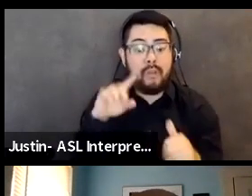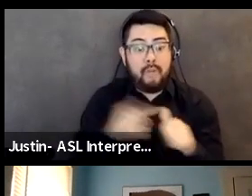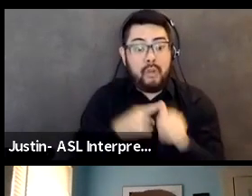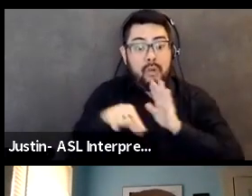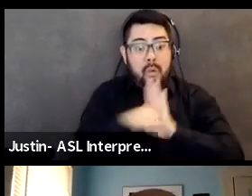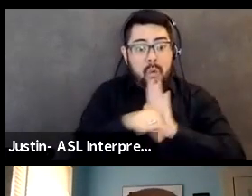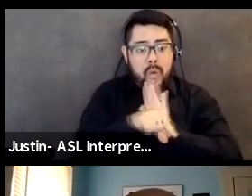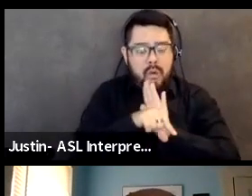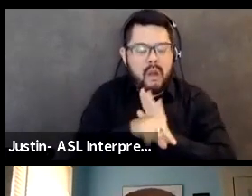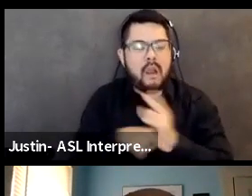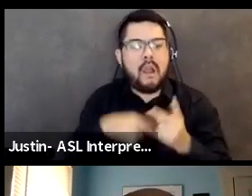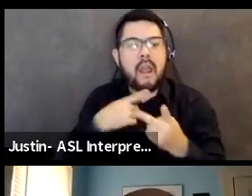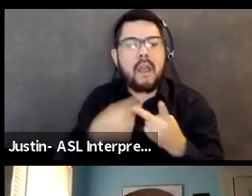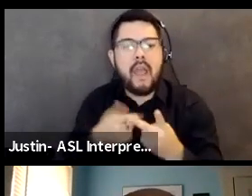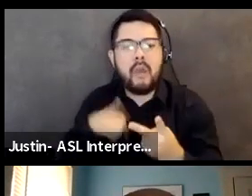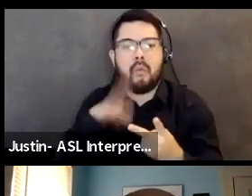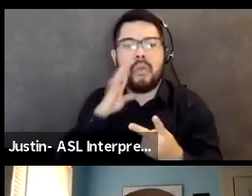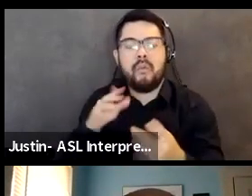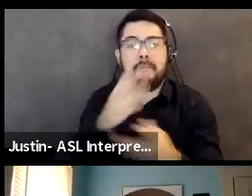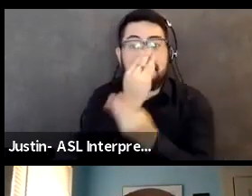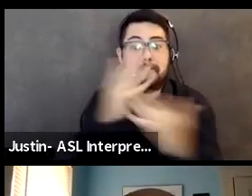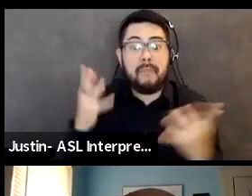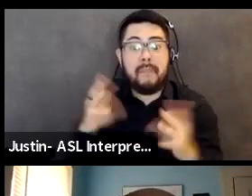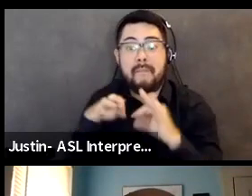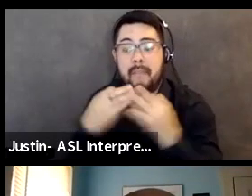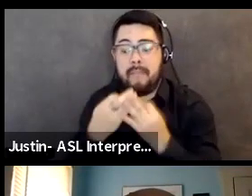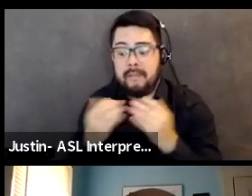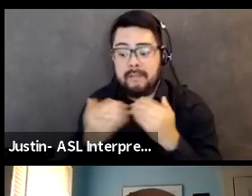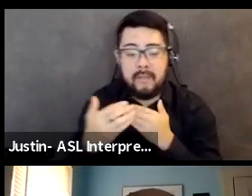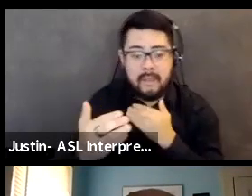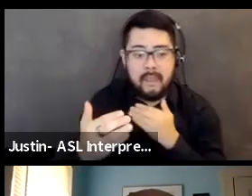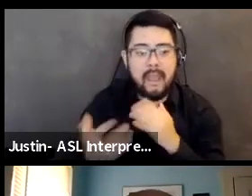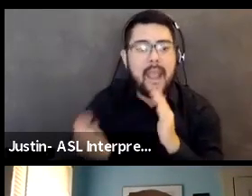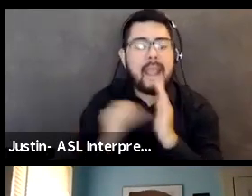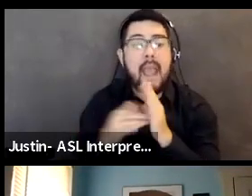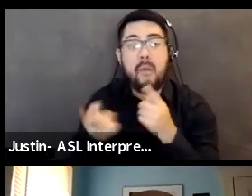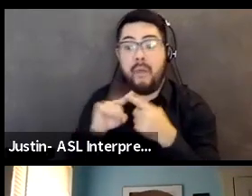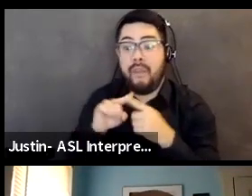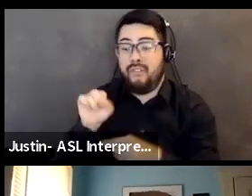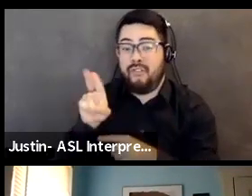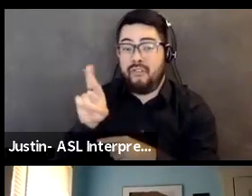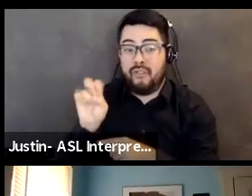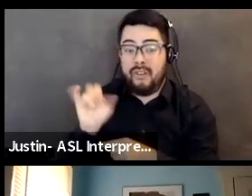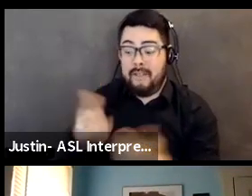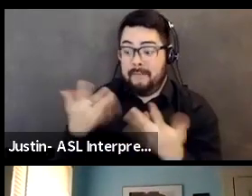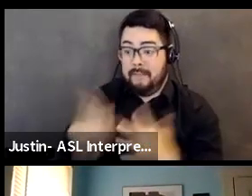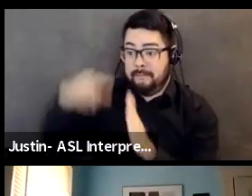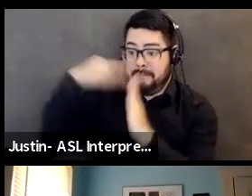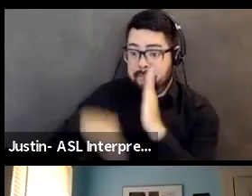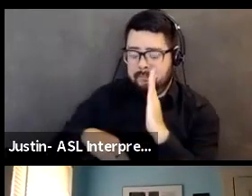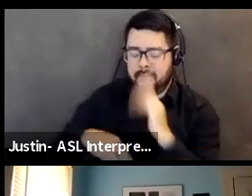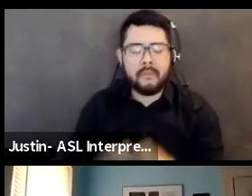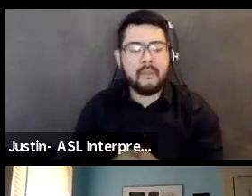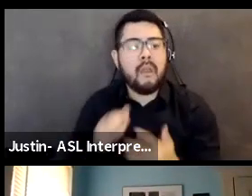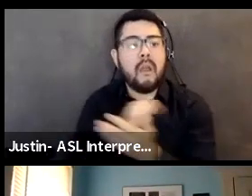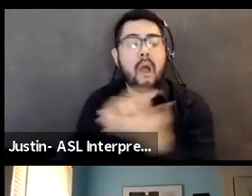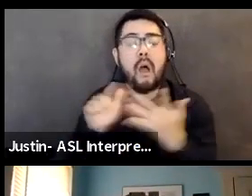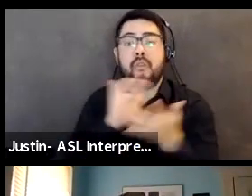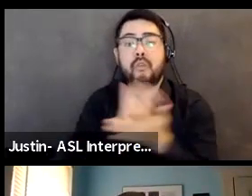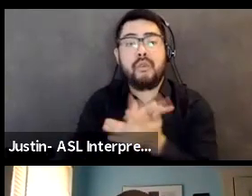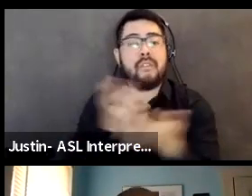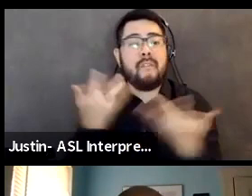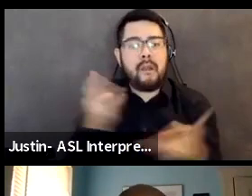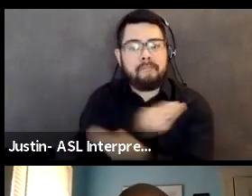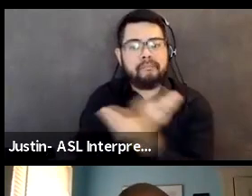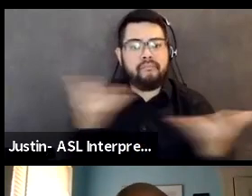and we will follow up with eligible families after they complete the survey all of our school administrators have administered those surveys and